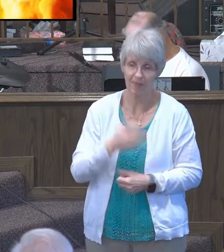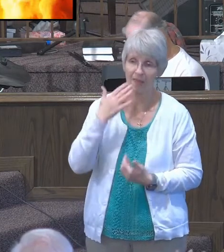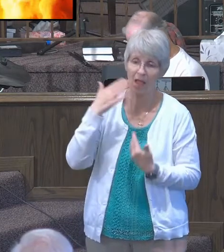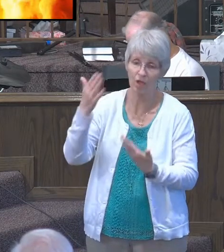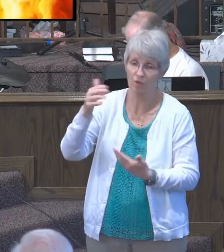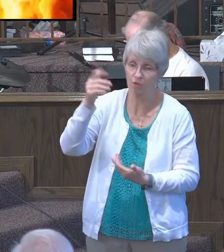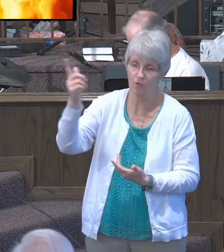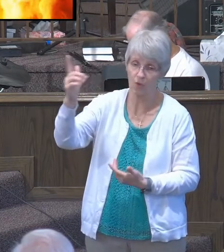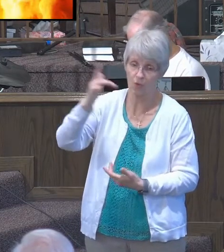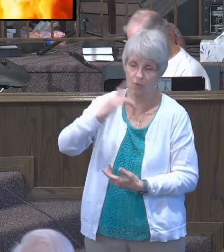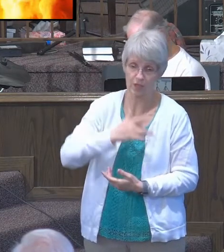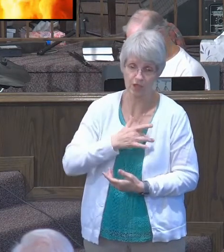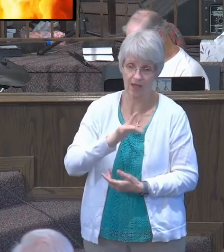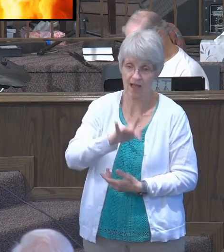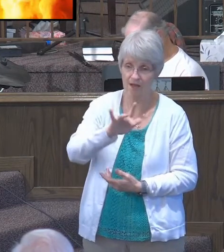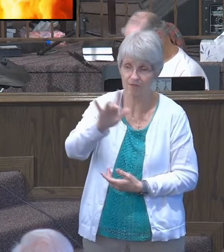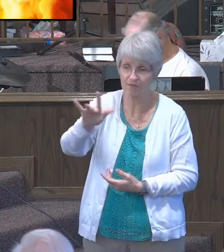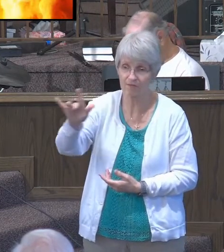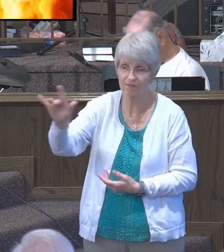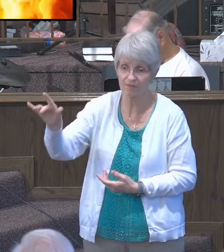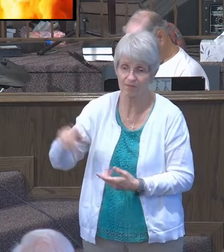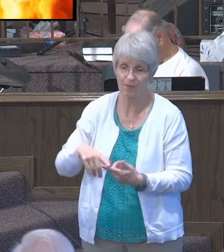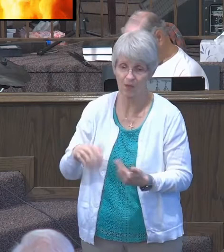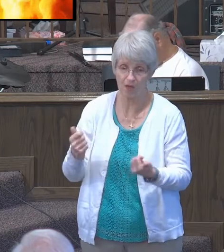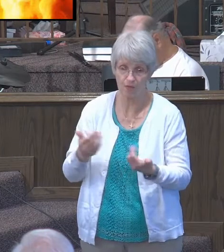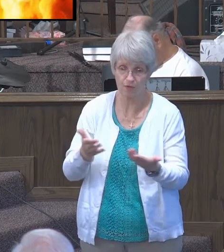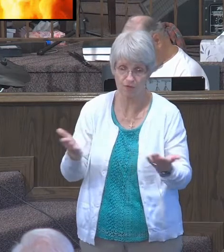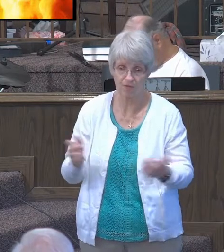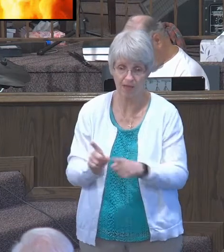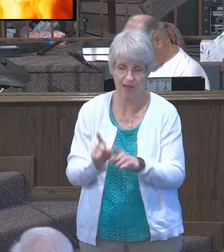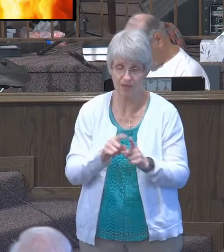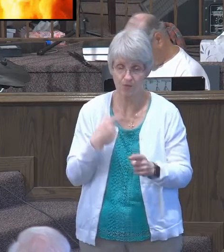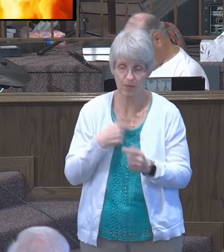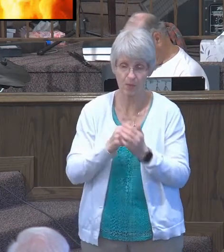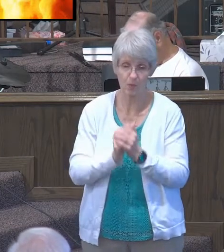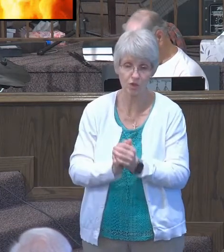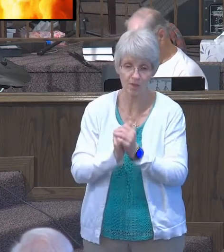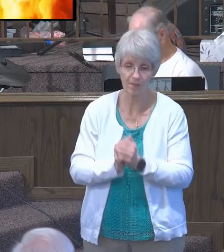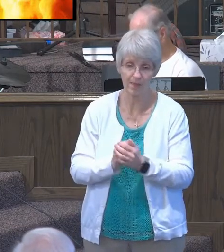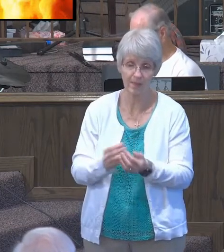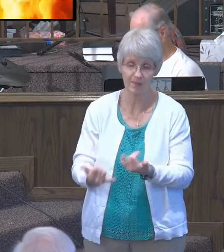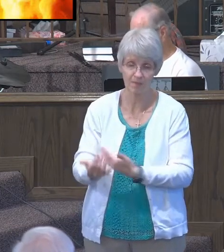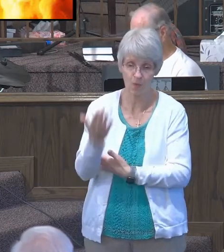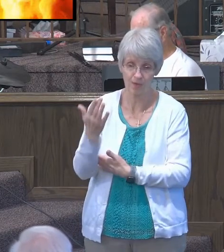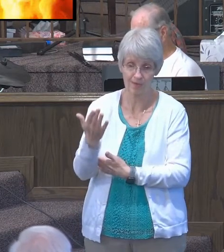and saving me. As we worship this morning, we echo those words.